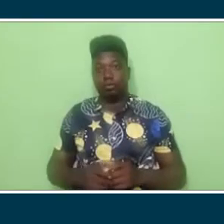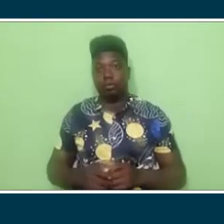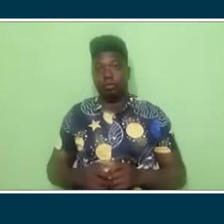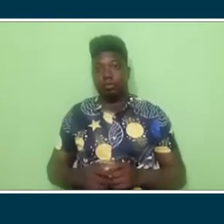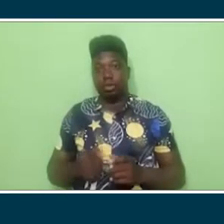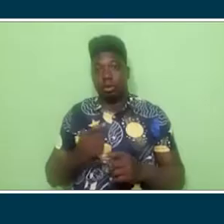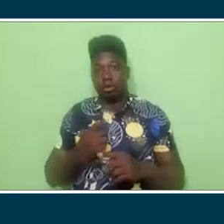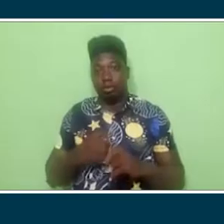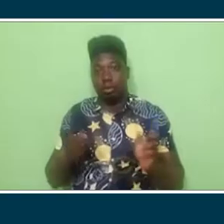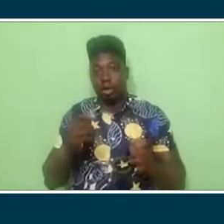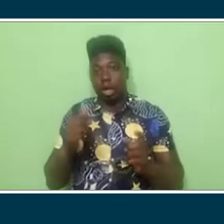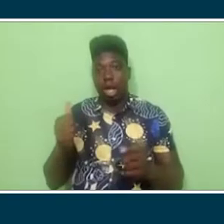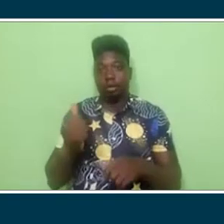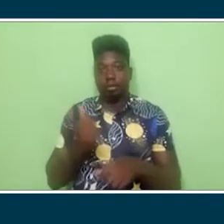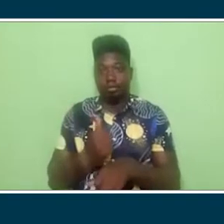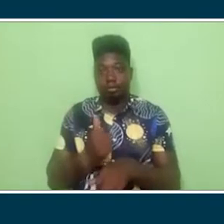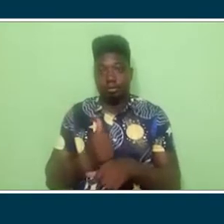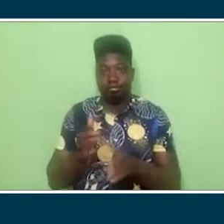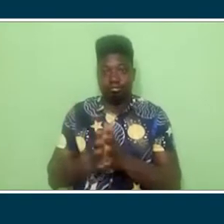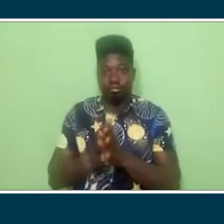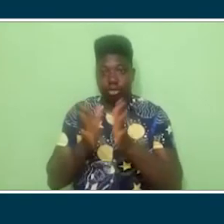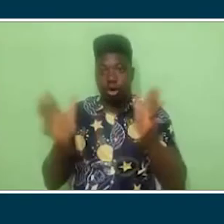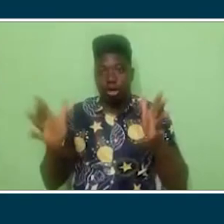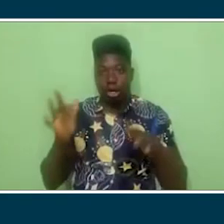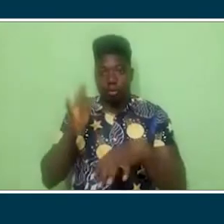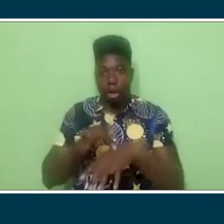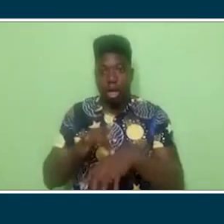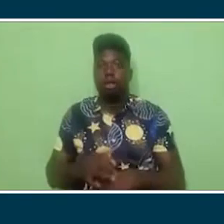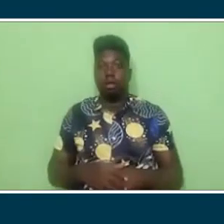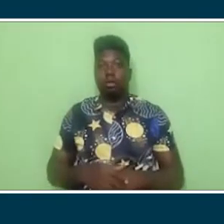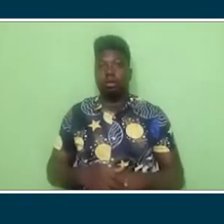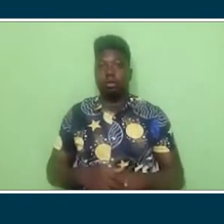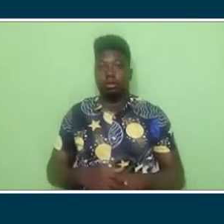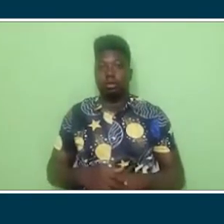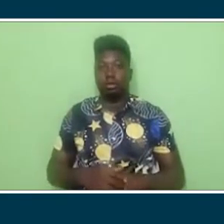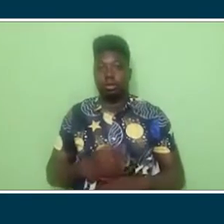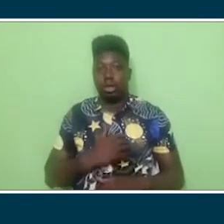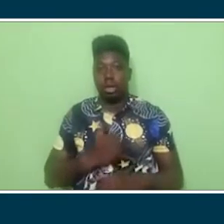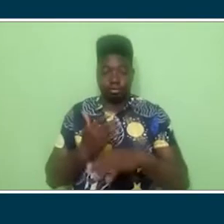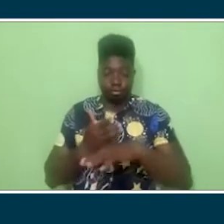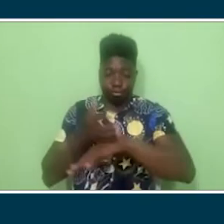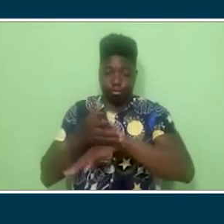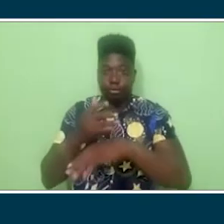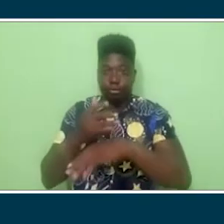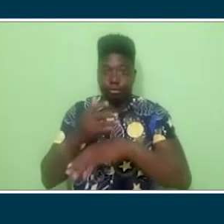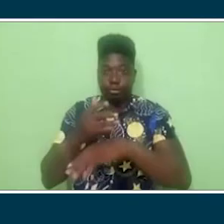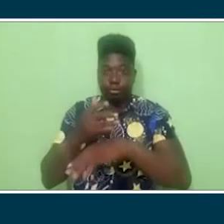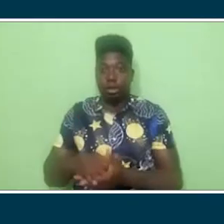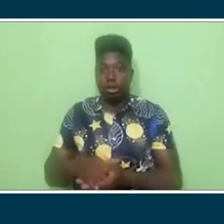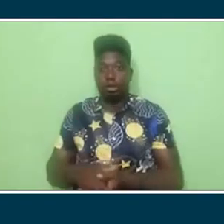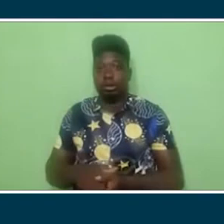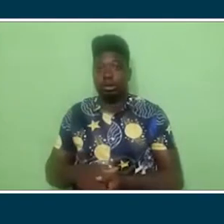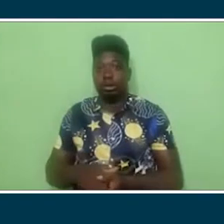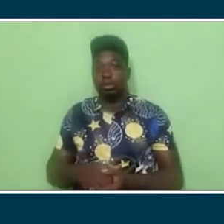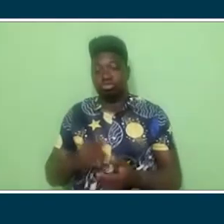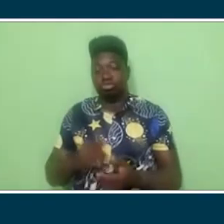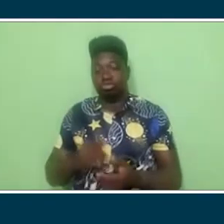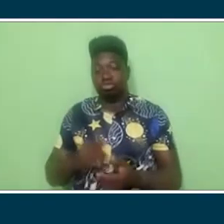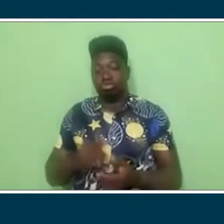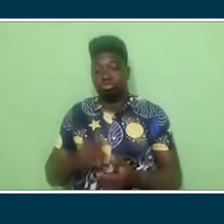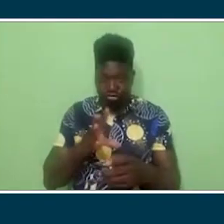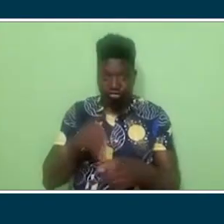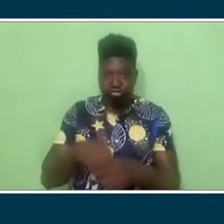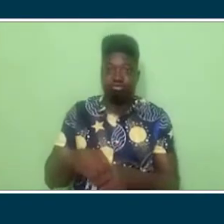broad impact of the systemic structures. And then beyond that comes the ability to engage in